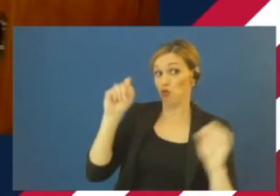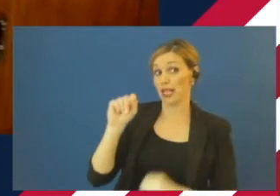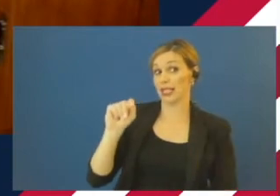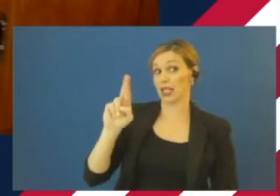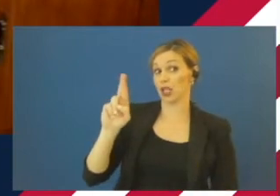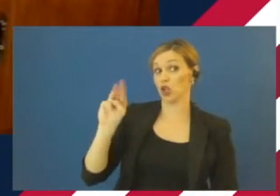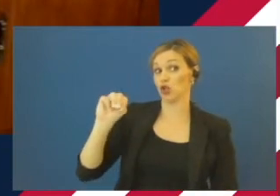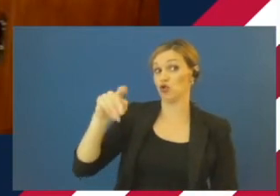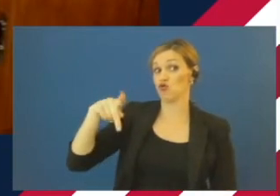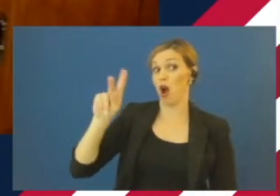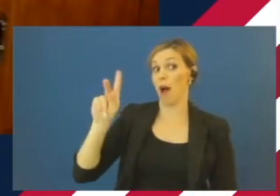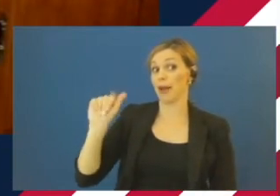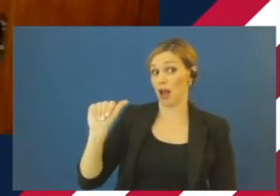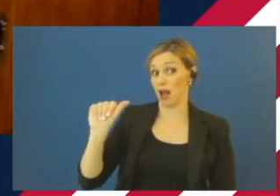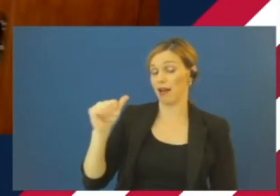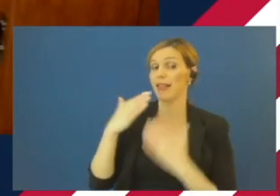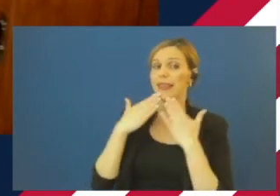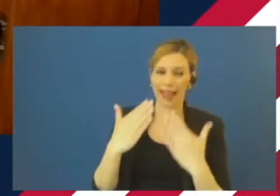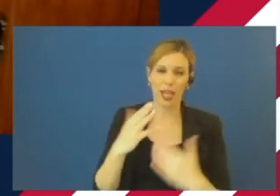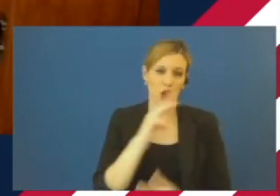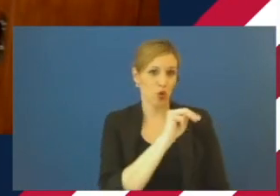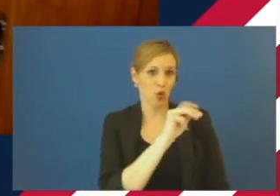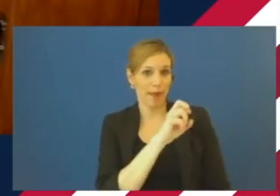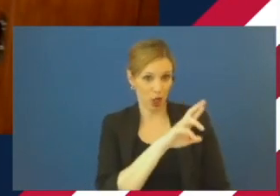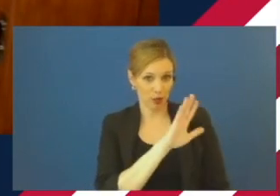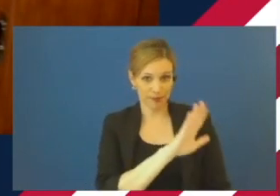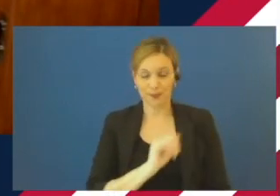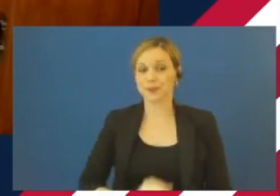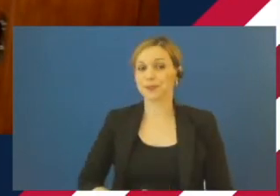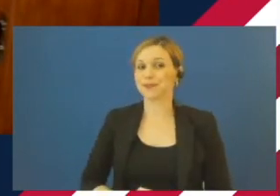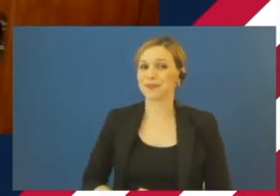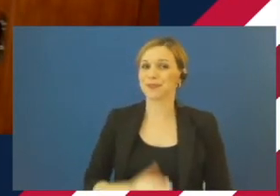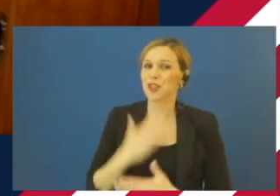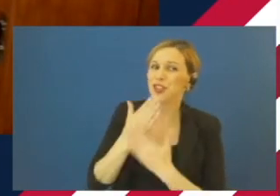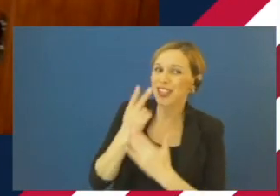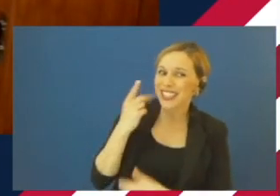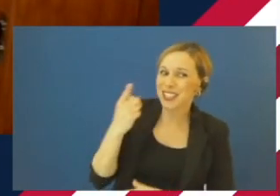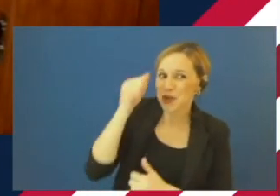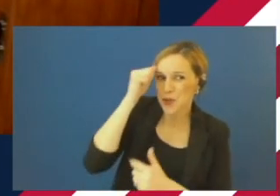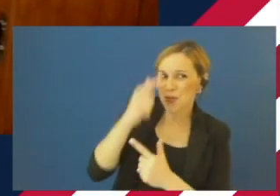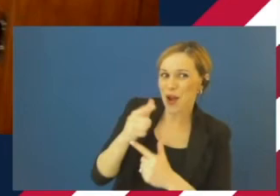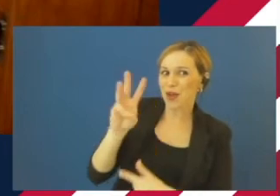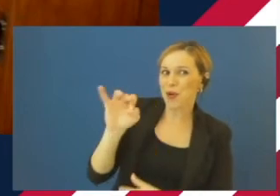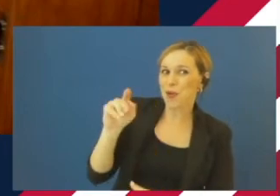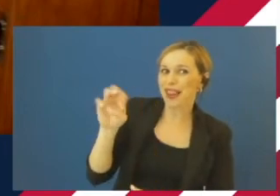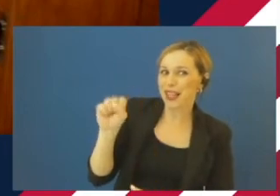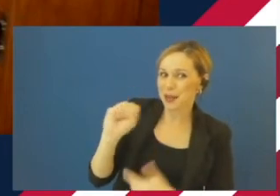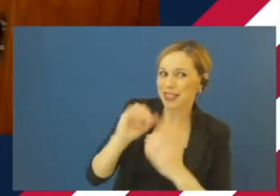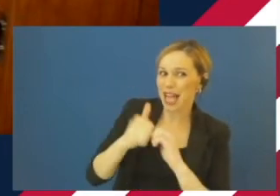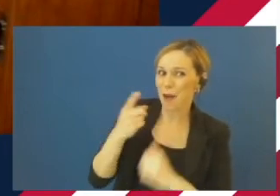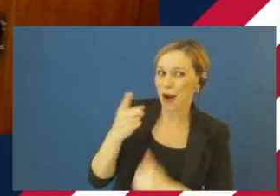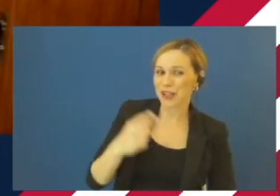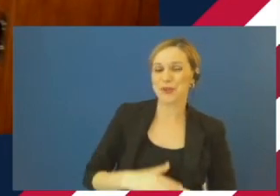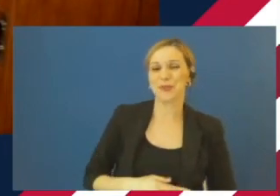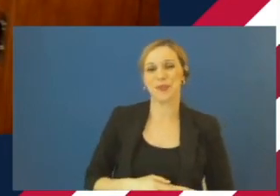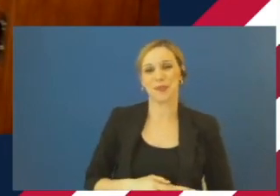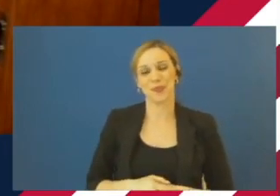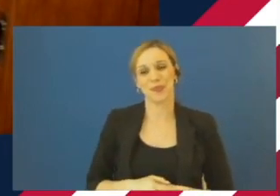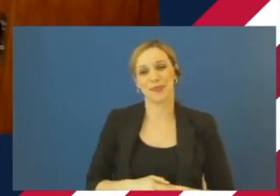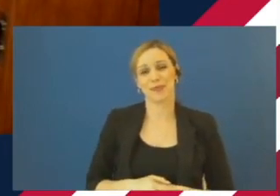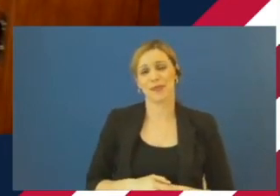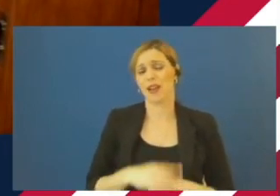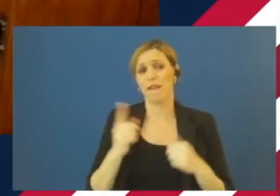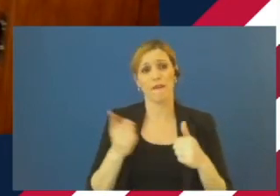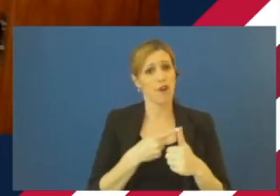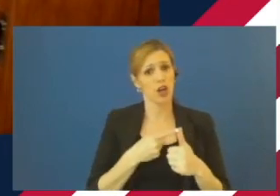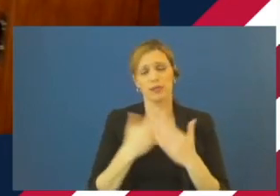Thank you, Mayor Bottoms. Good to see you, Brother Williams. How are you? First of all, let me thank you for your